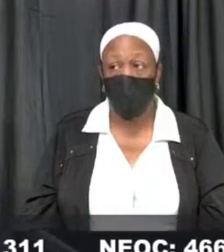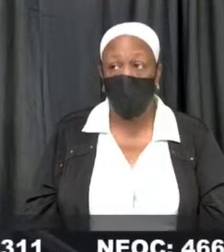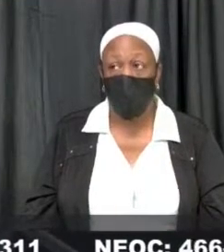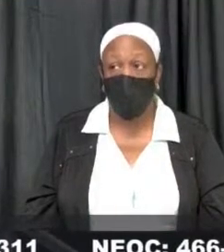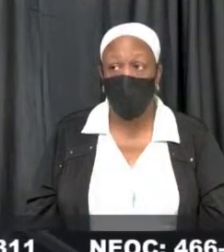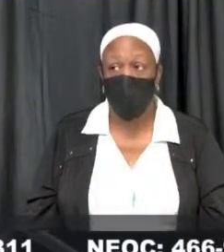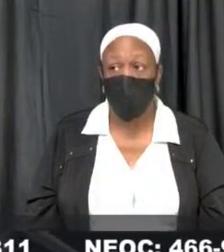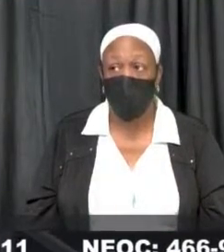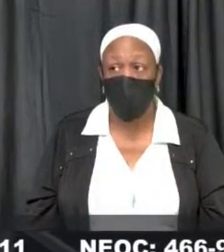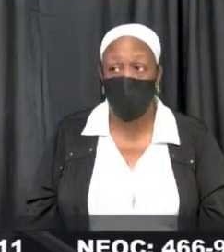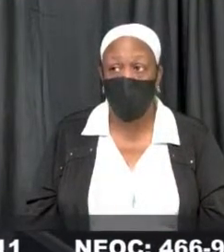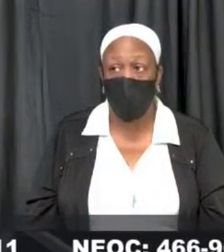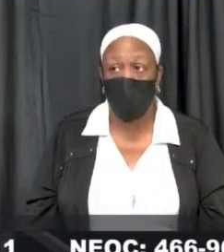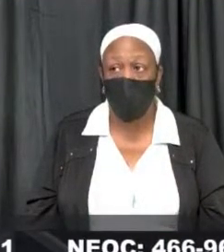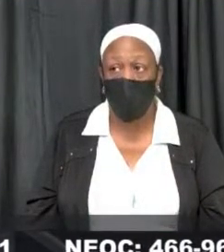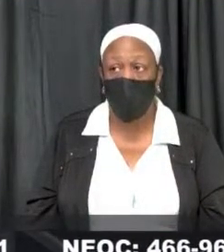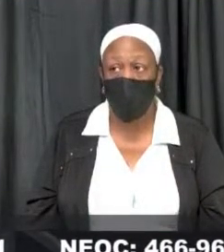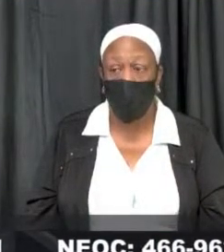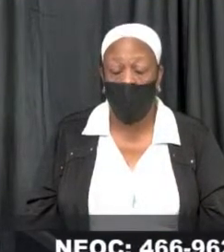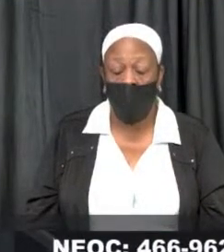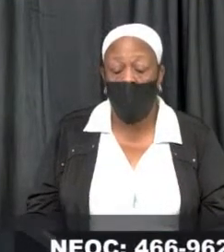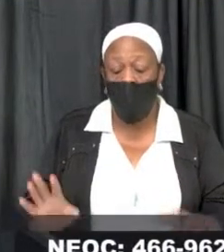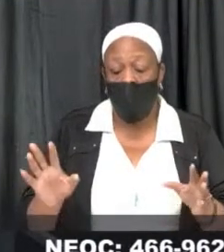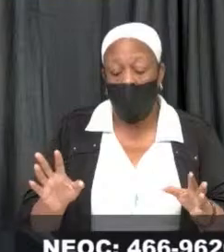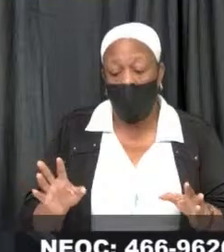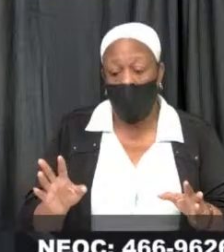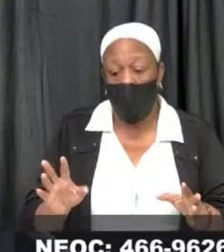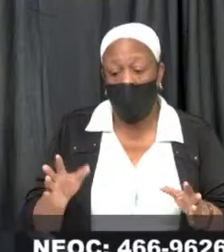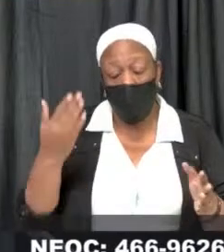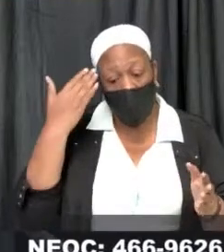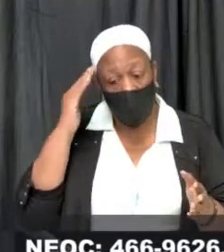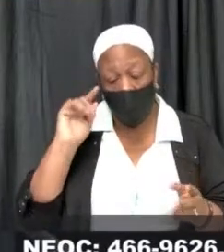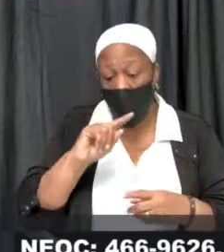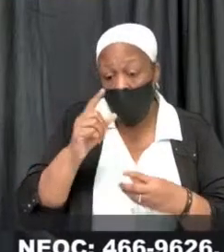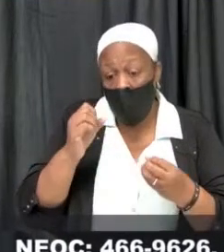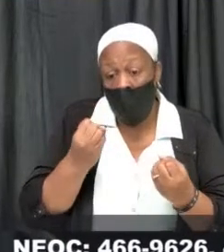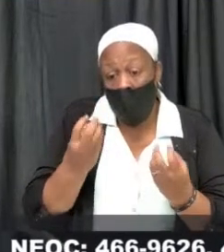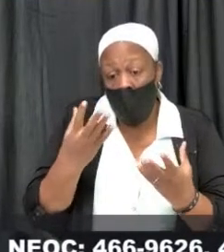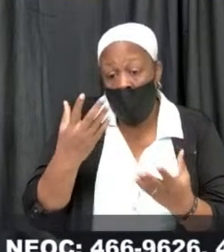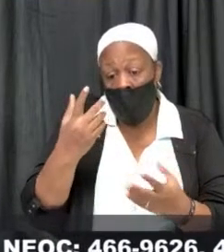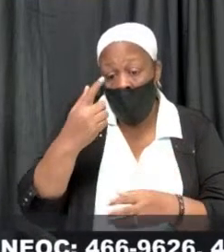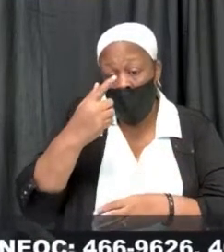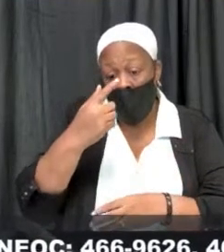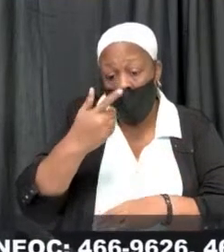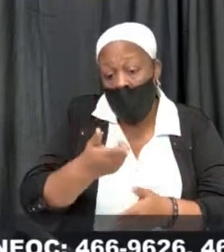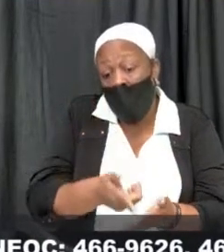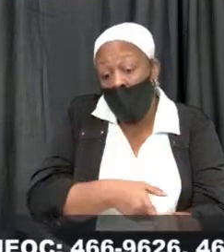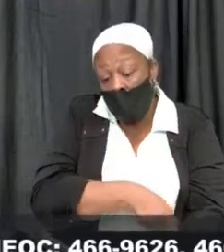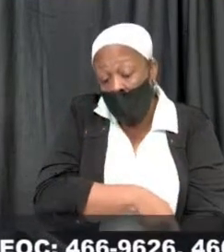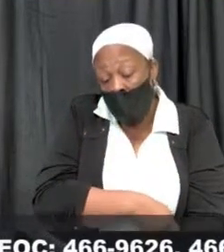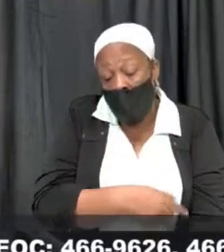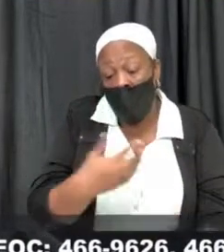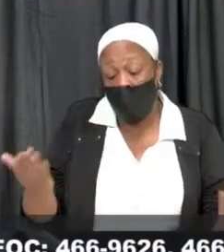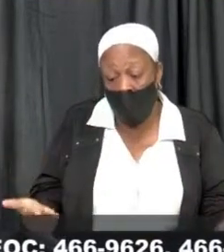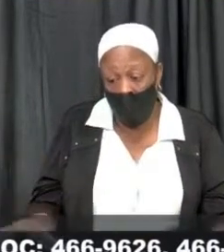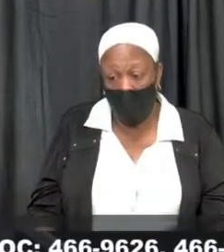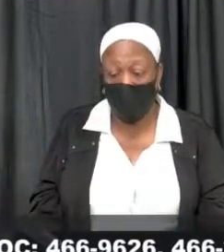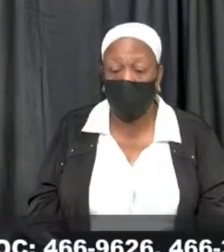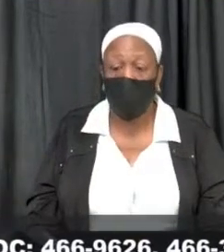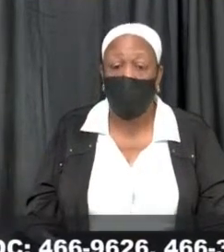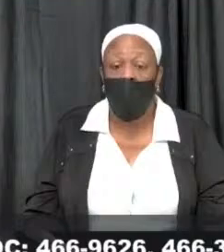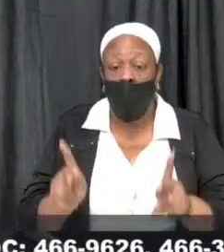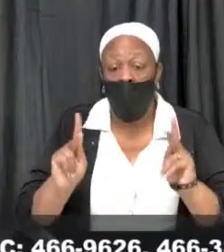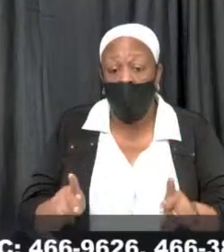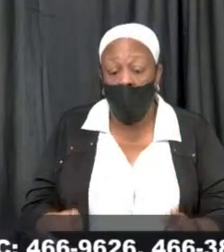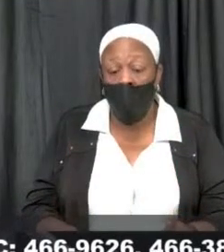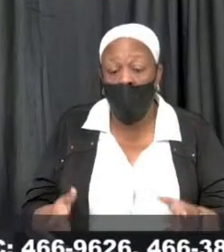planning in terms of sheltering. So it is important that persons who are desirous